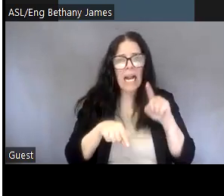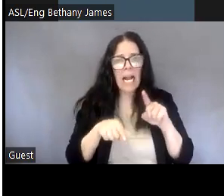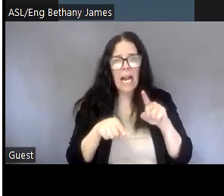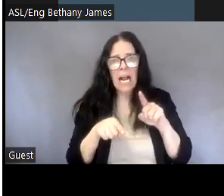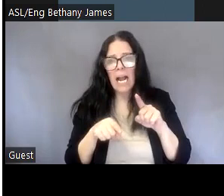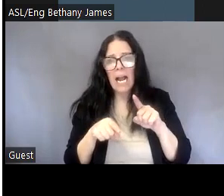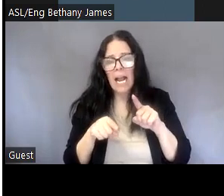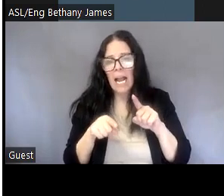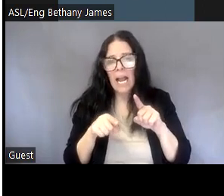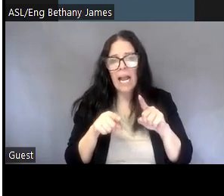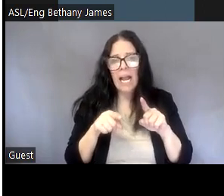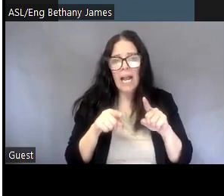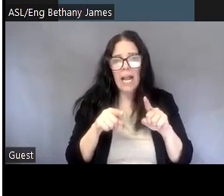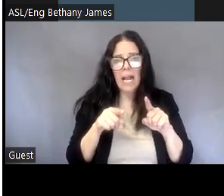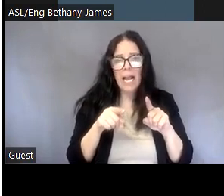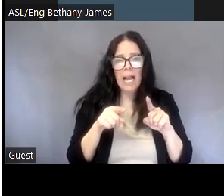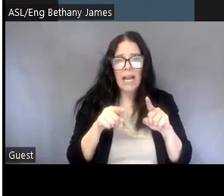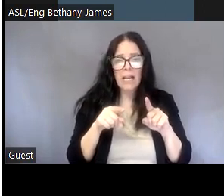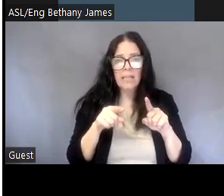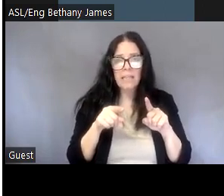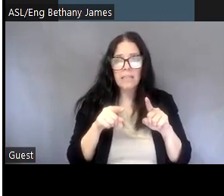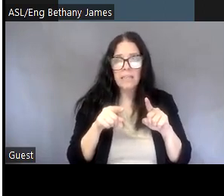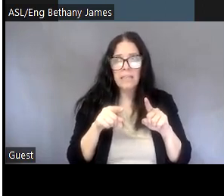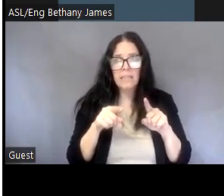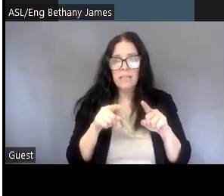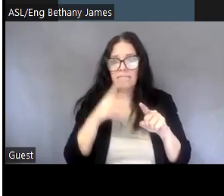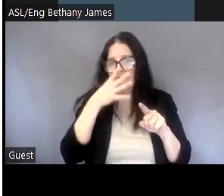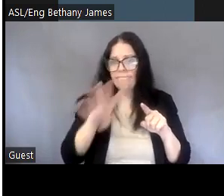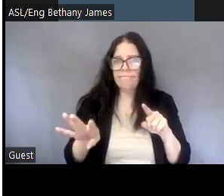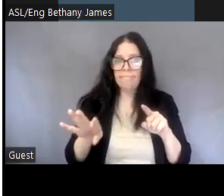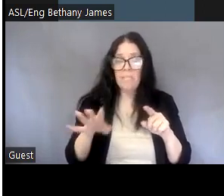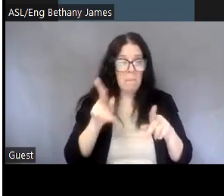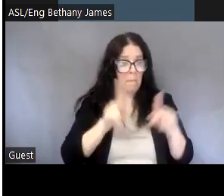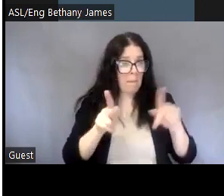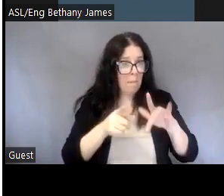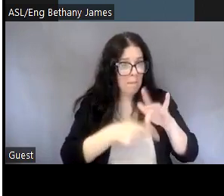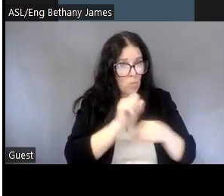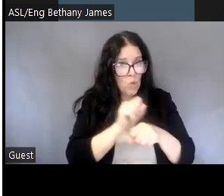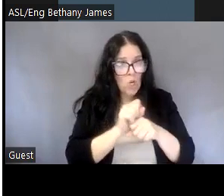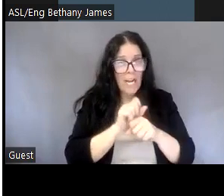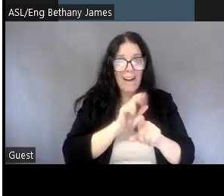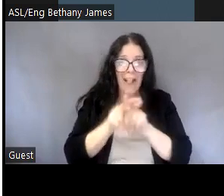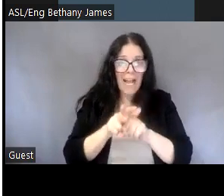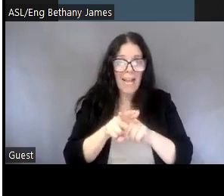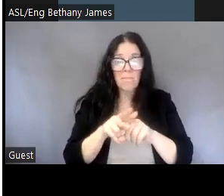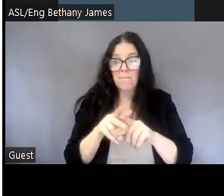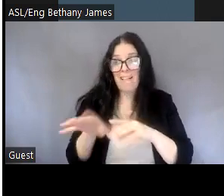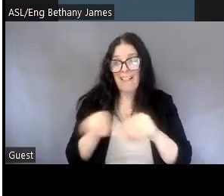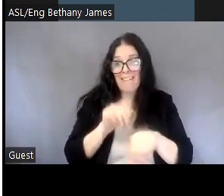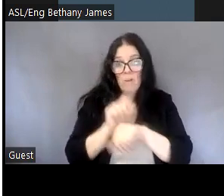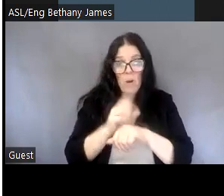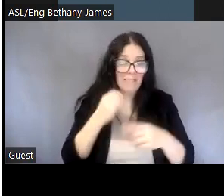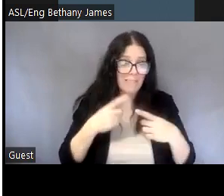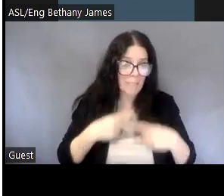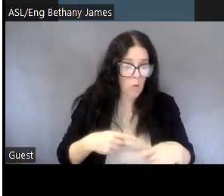that employers are facing as a result of people taking time off work because of depression and anxiety